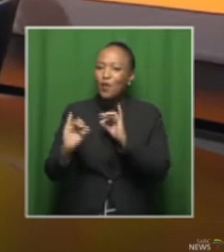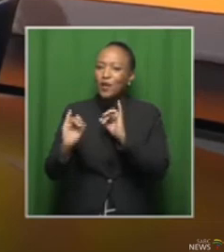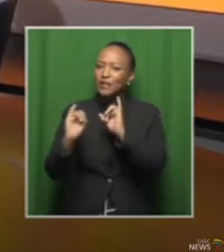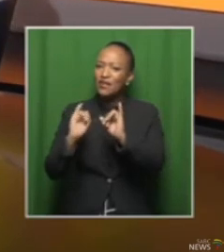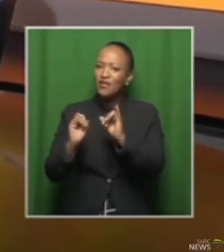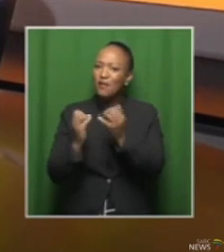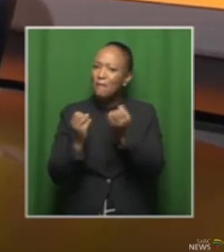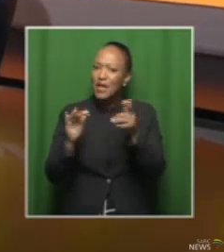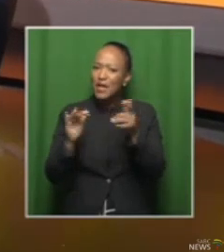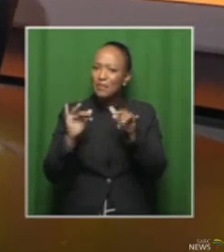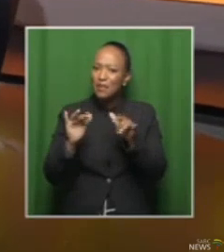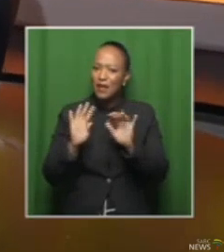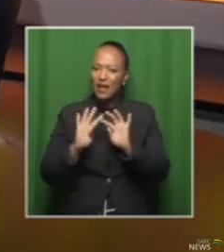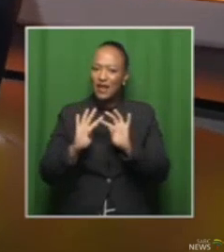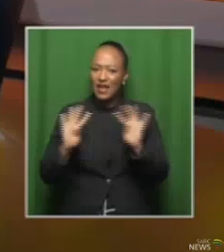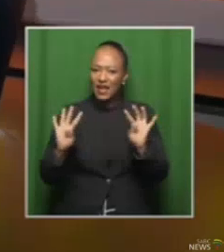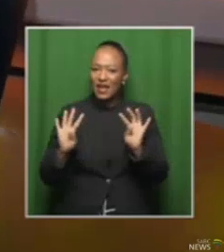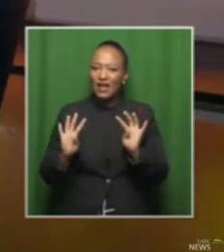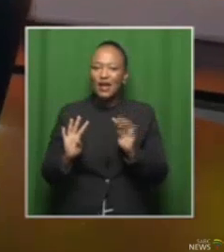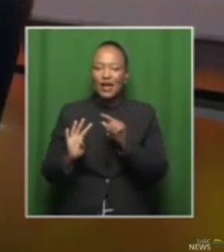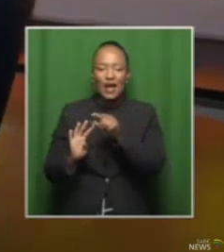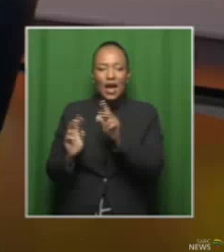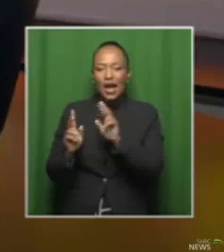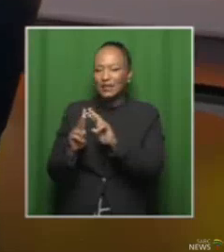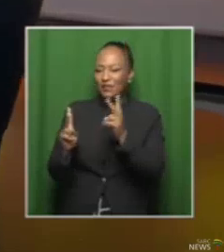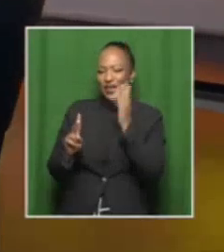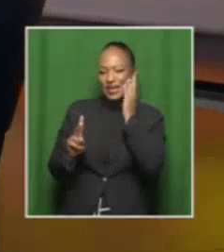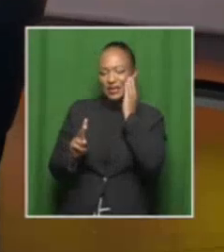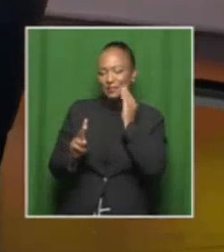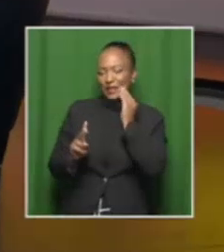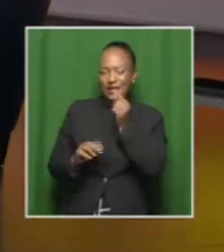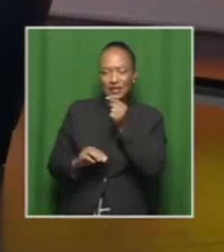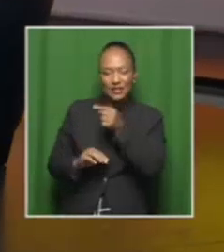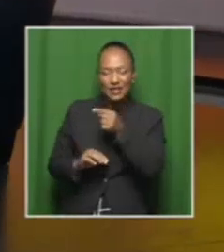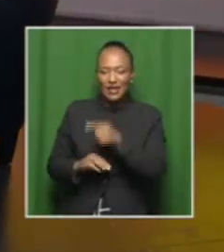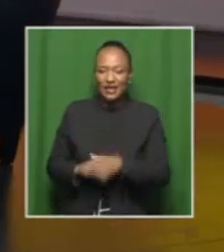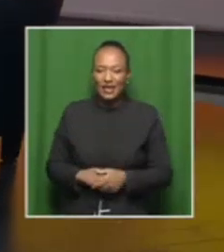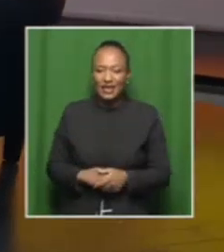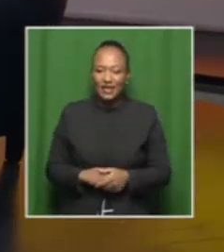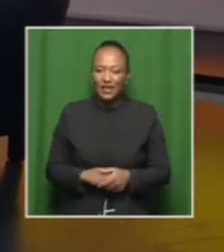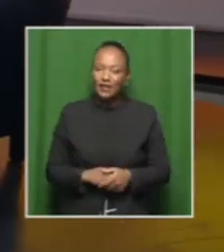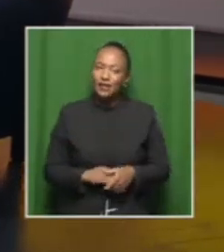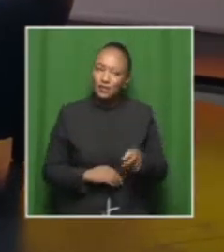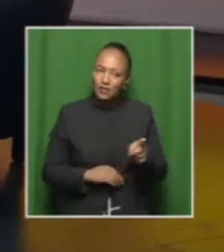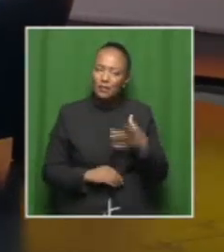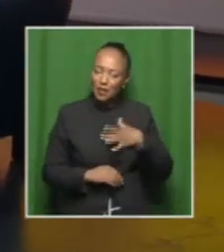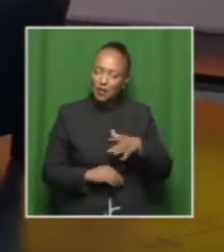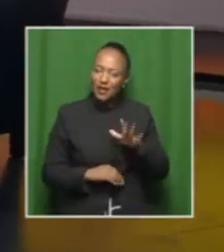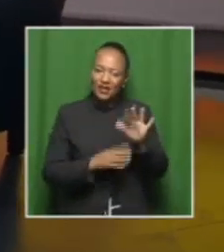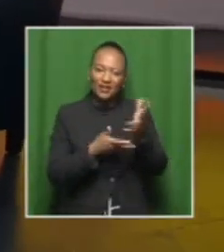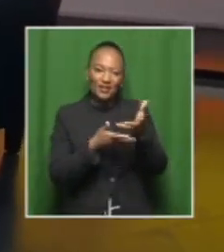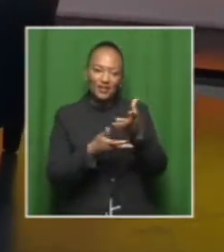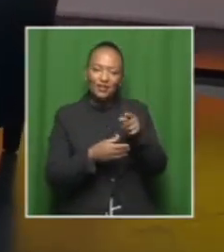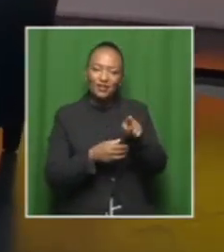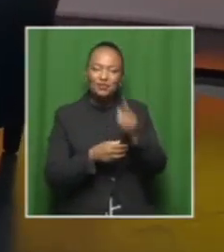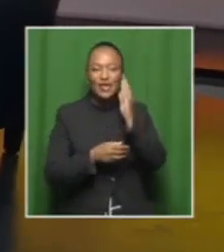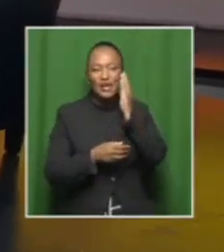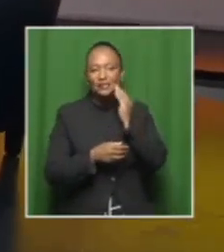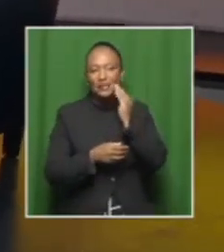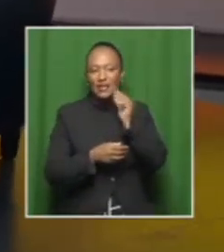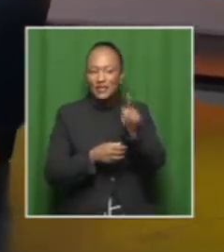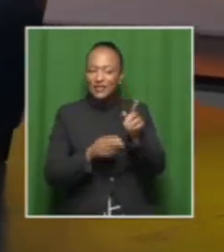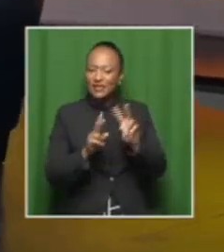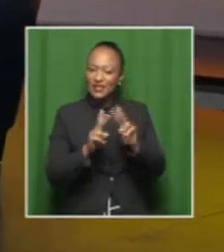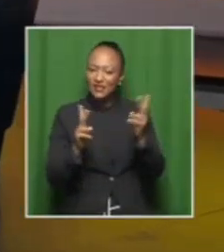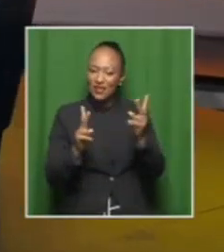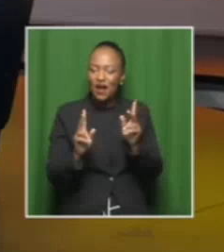are so random. It's a different experience, this one. Yeah, it's a Being on totally the- different experience. And I want us to talk about that kind of experience. How does it differ from